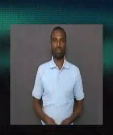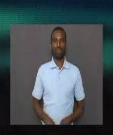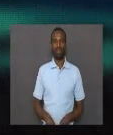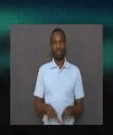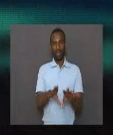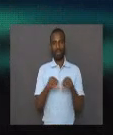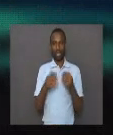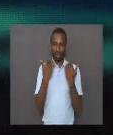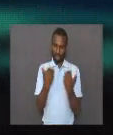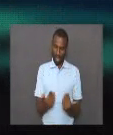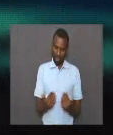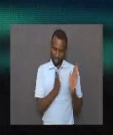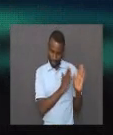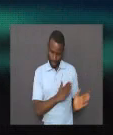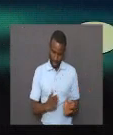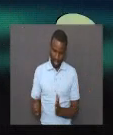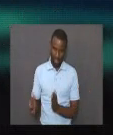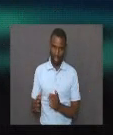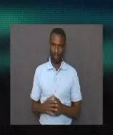Students, let's get ready.